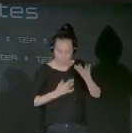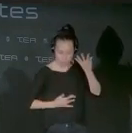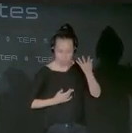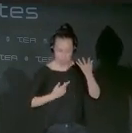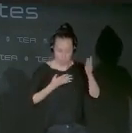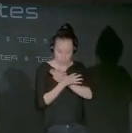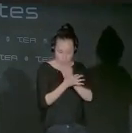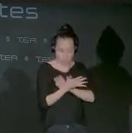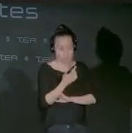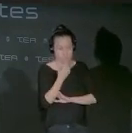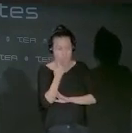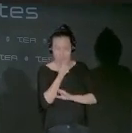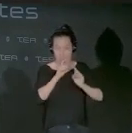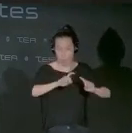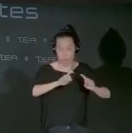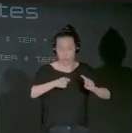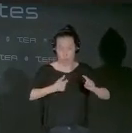still.